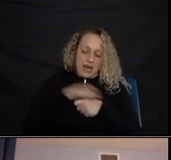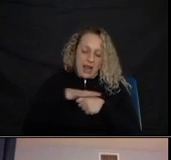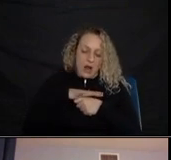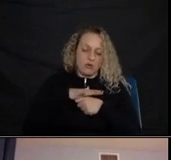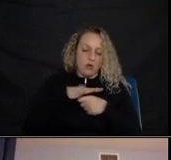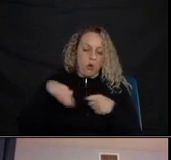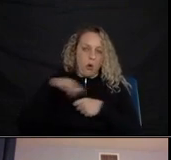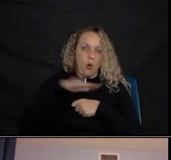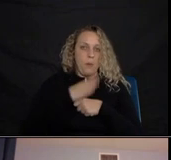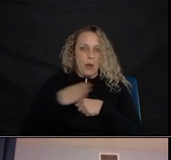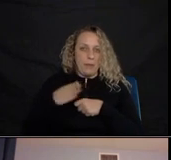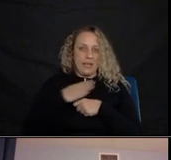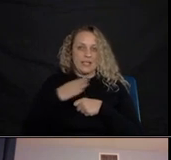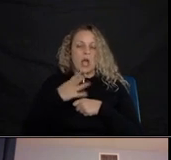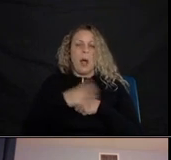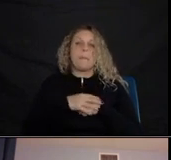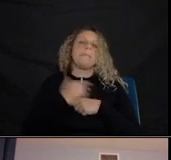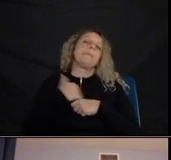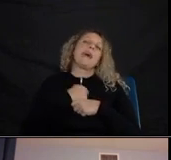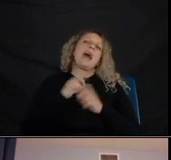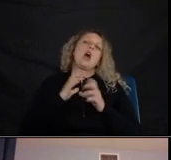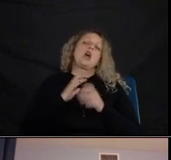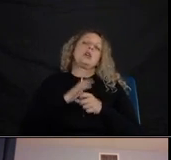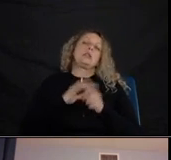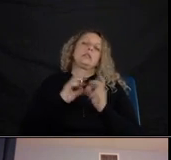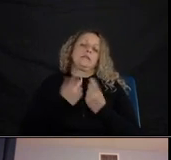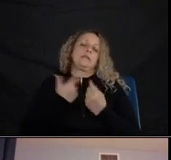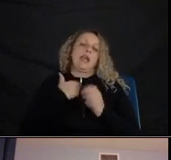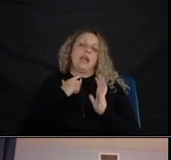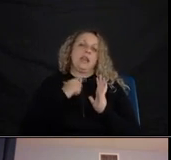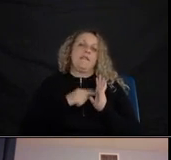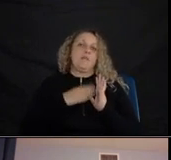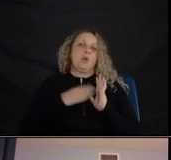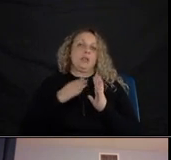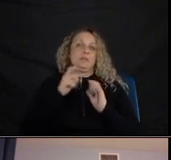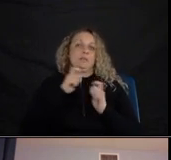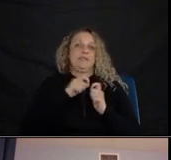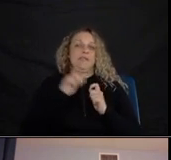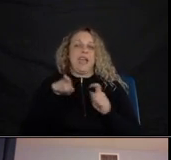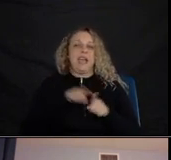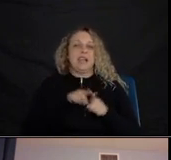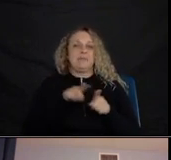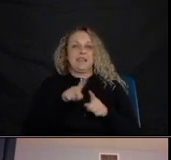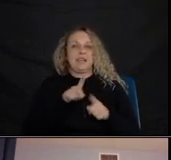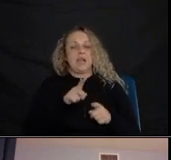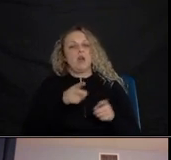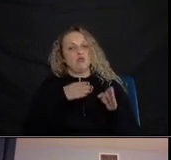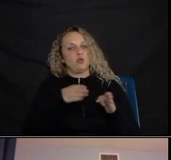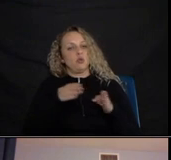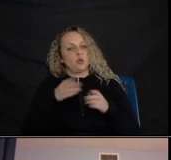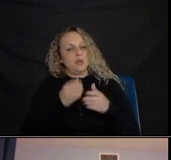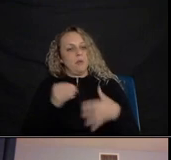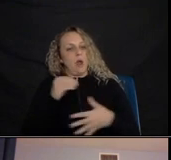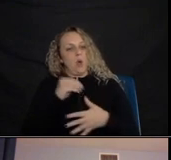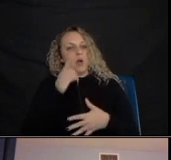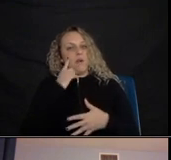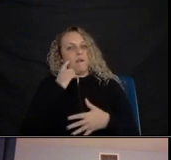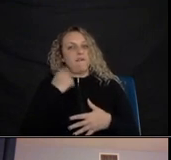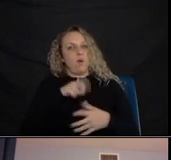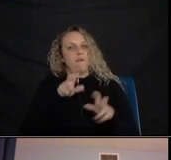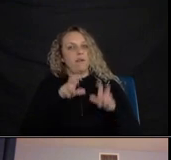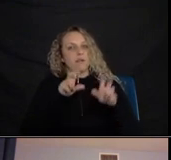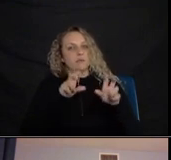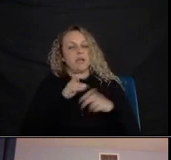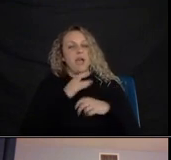around Boynton Beach. Our division has identified Boynton specifically as being, you know, a strategic priority for